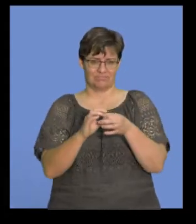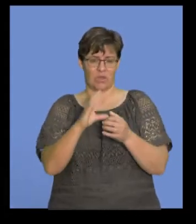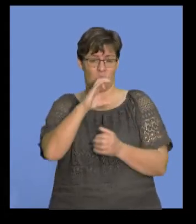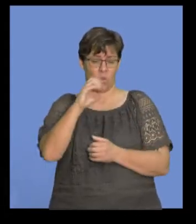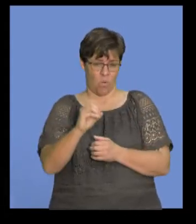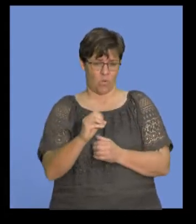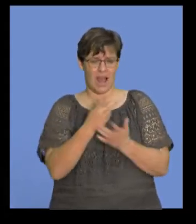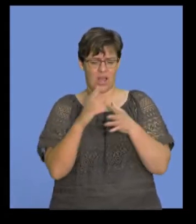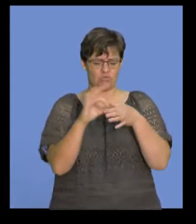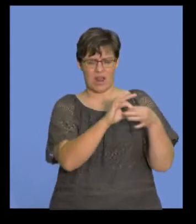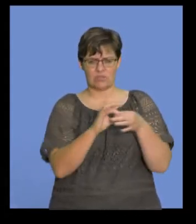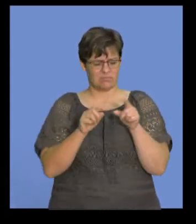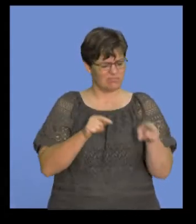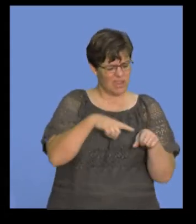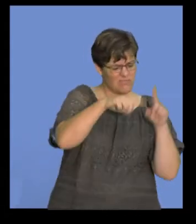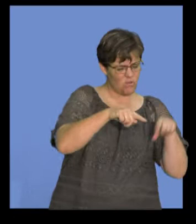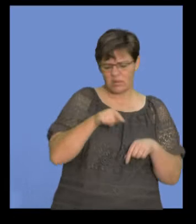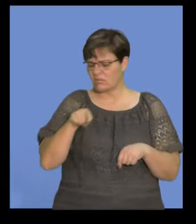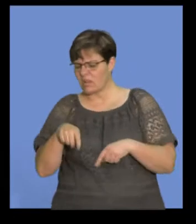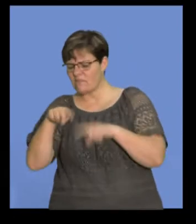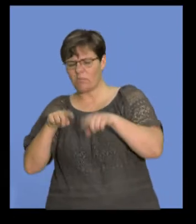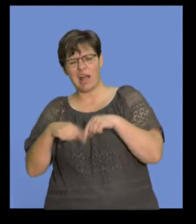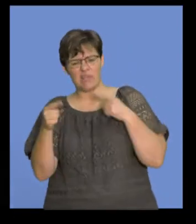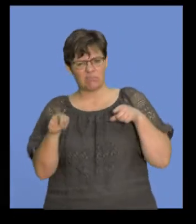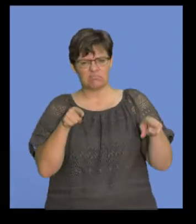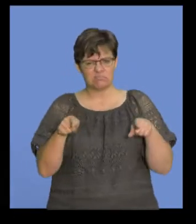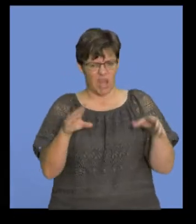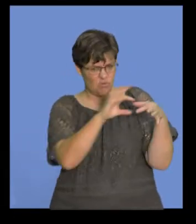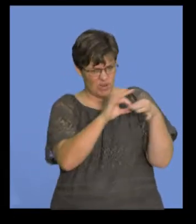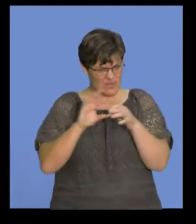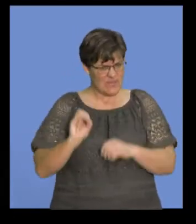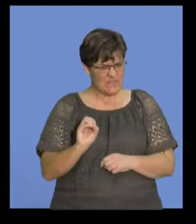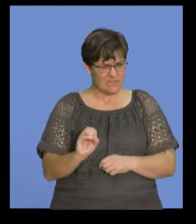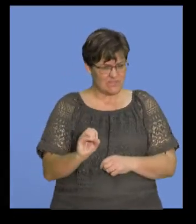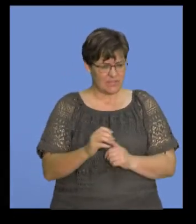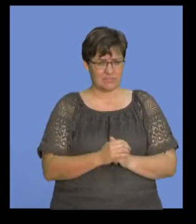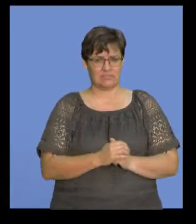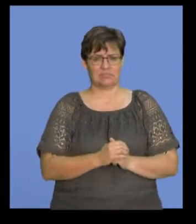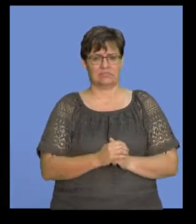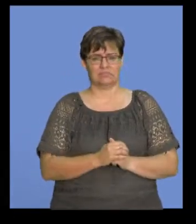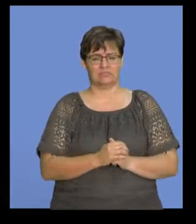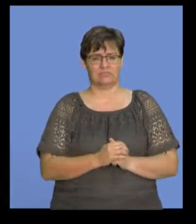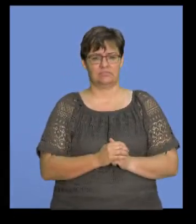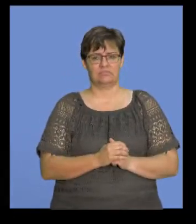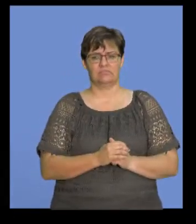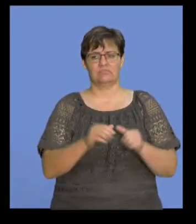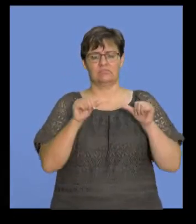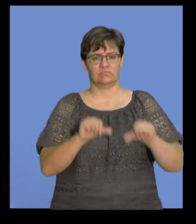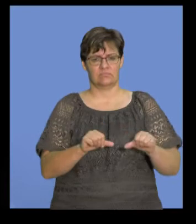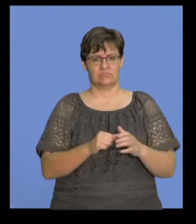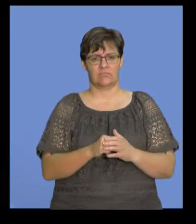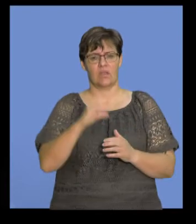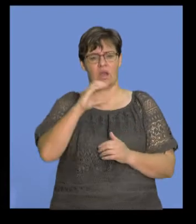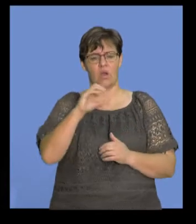to see the relationship between one variable and the other. So is there a relationship between two variables? And the next term